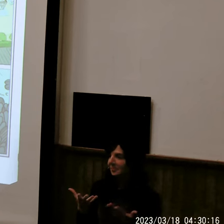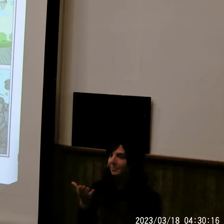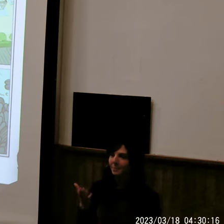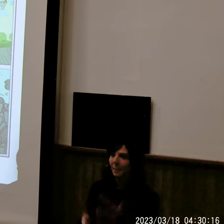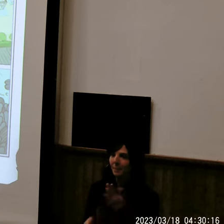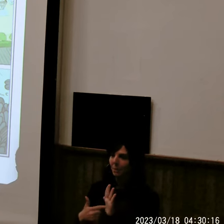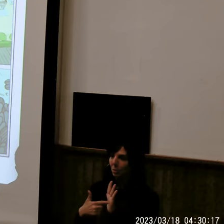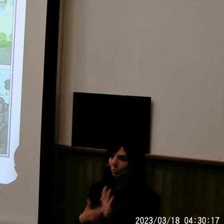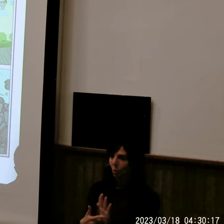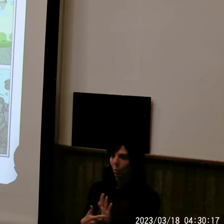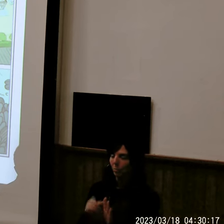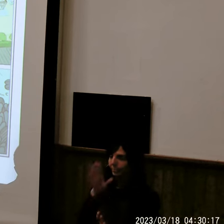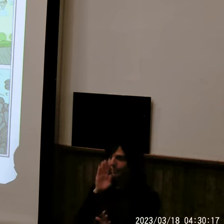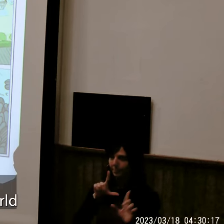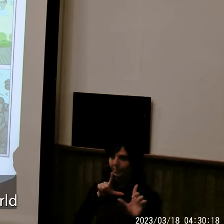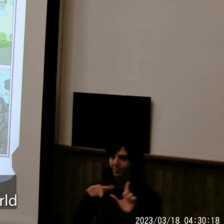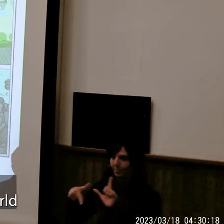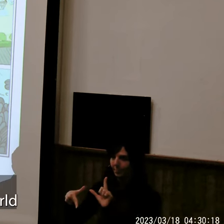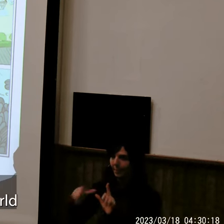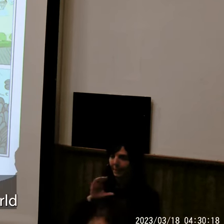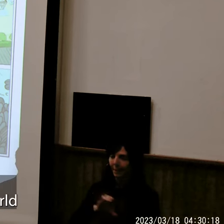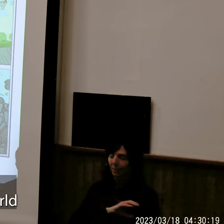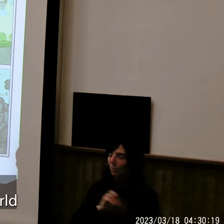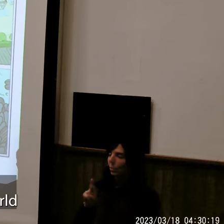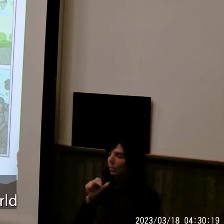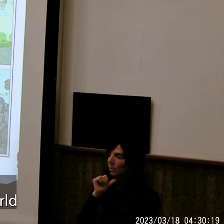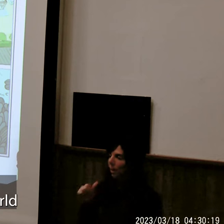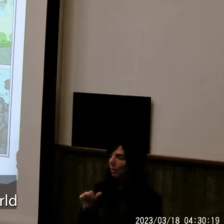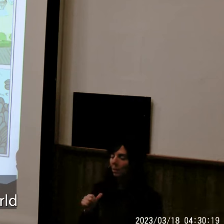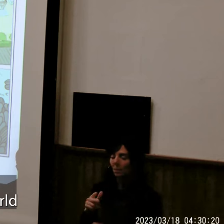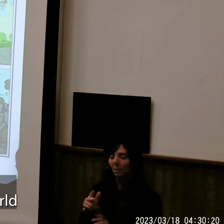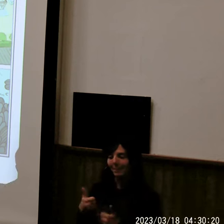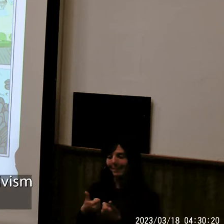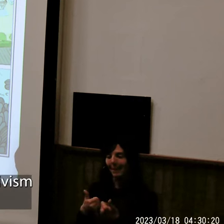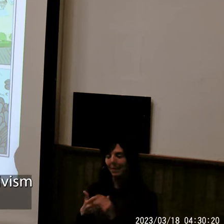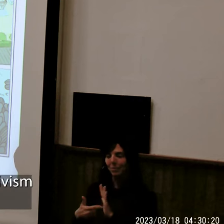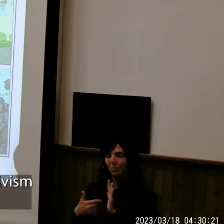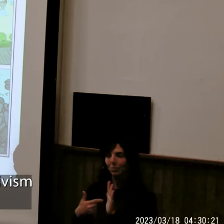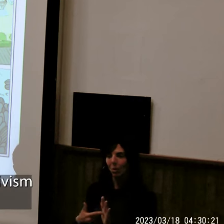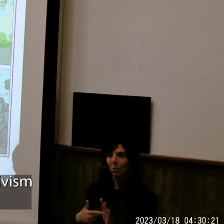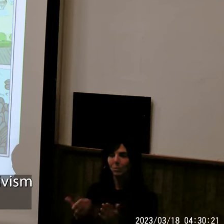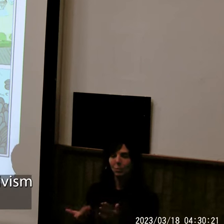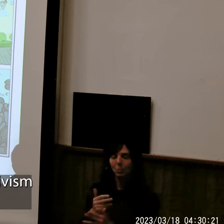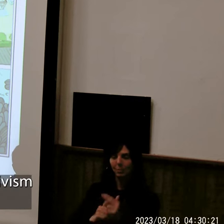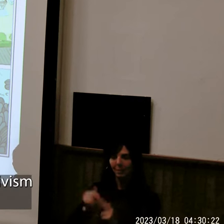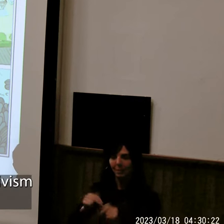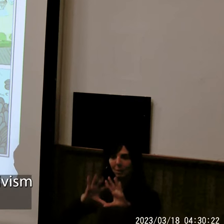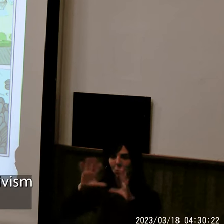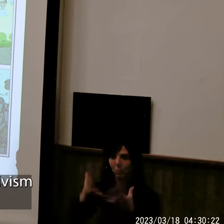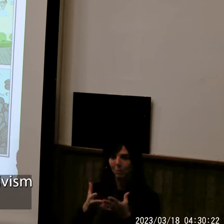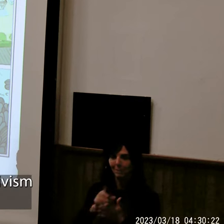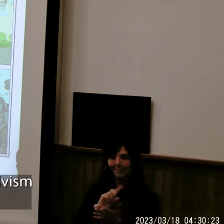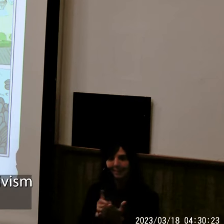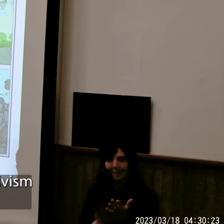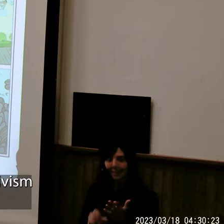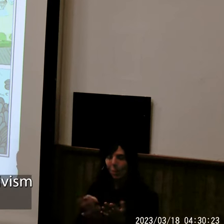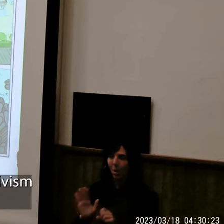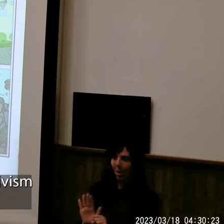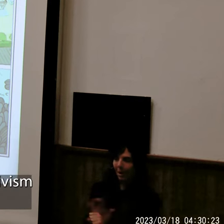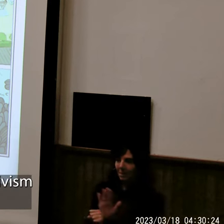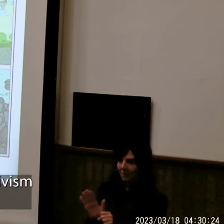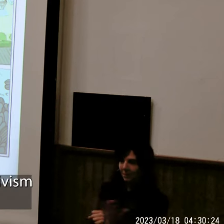overtly LGBT characters. These games show us that reimagining the world as a process of design or a mode of